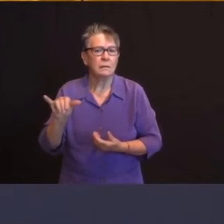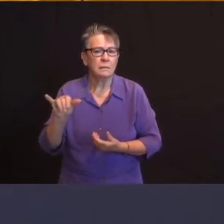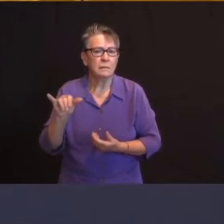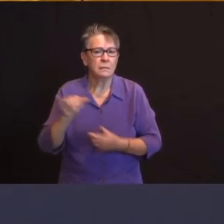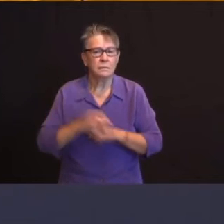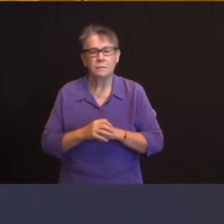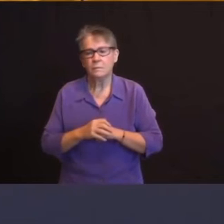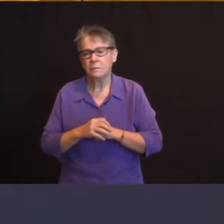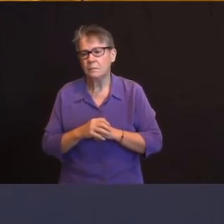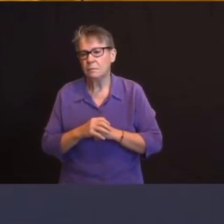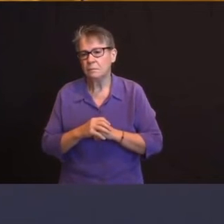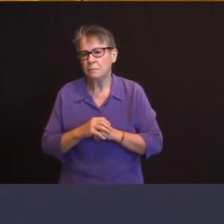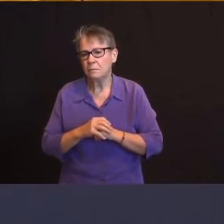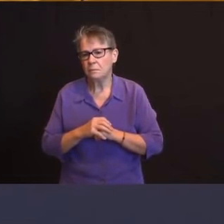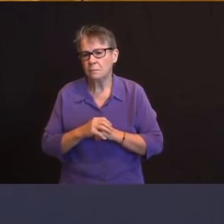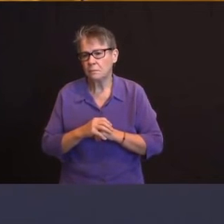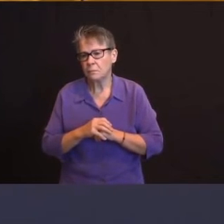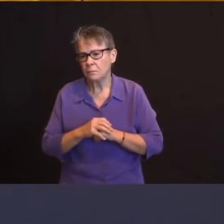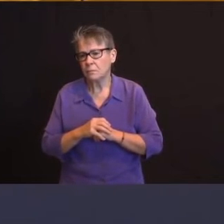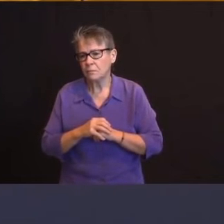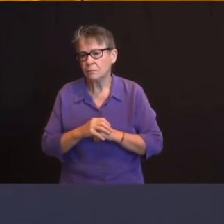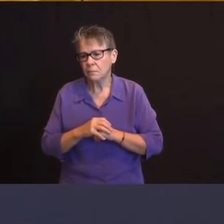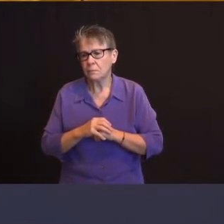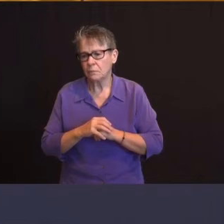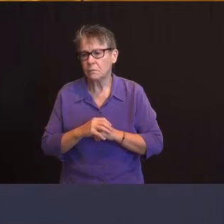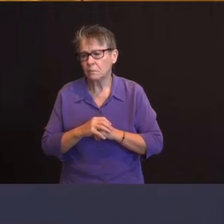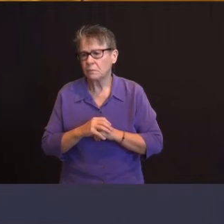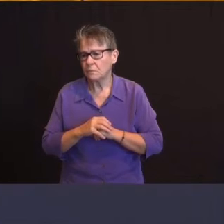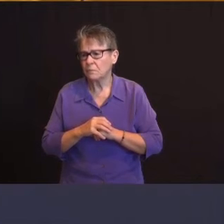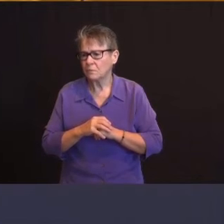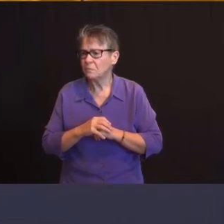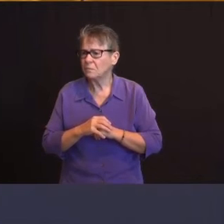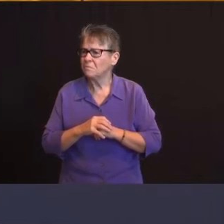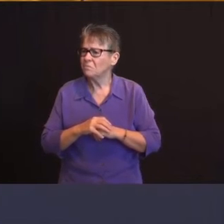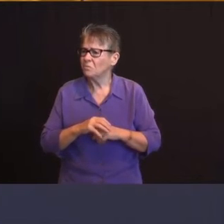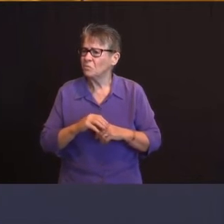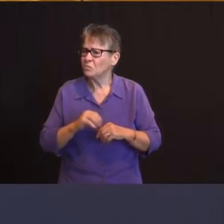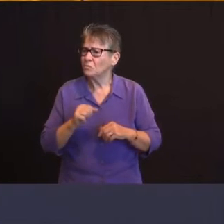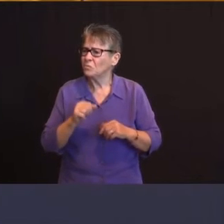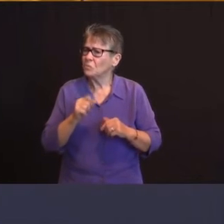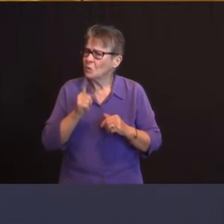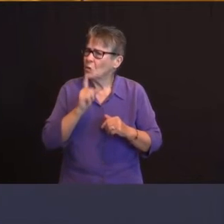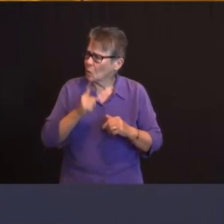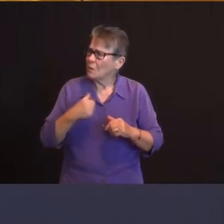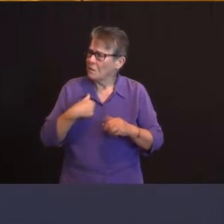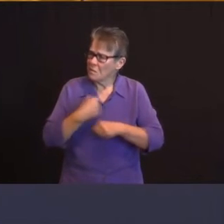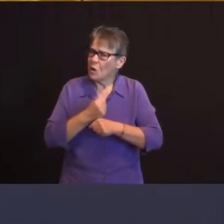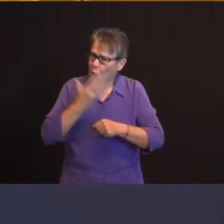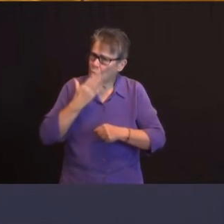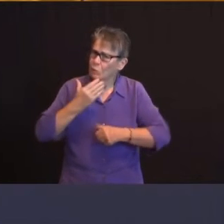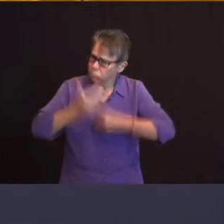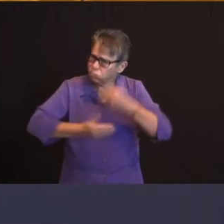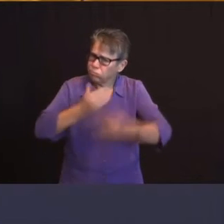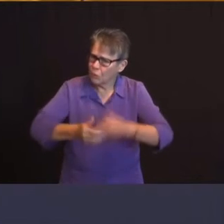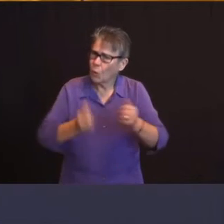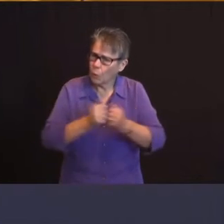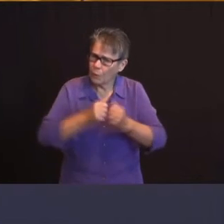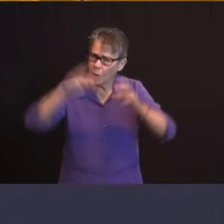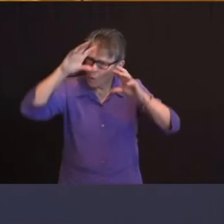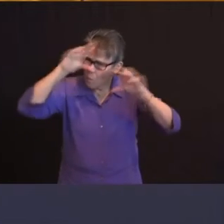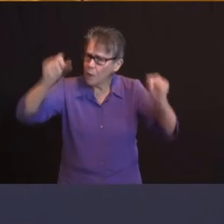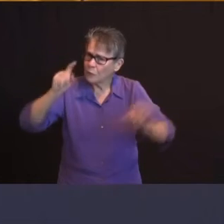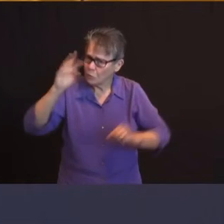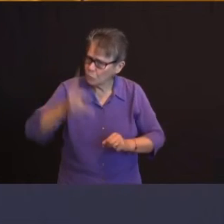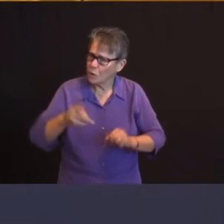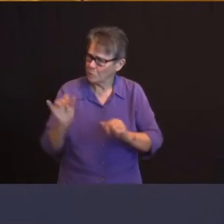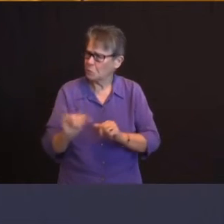progress even with the Trump administration on the Portal North Bridge as an example. And so I'm very excited about